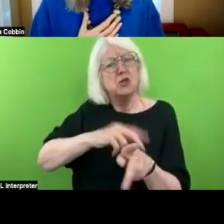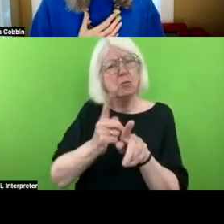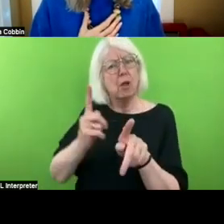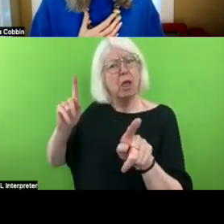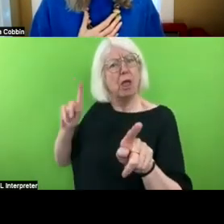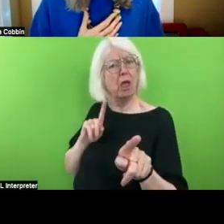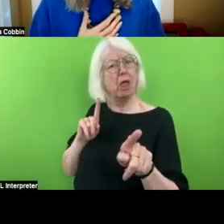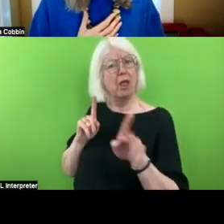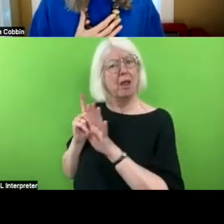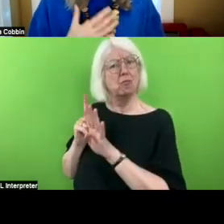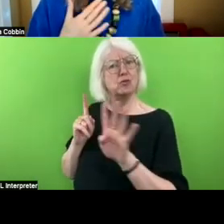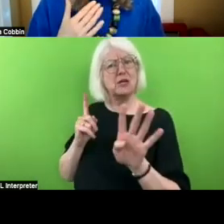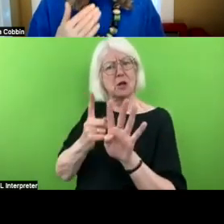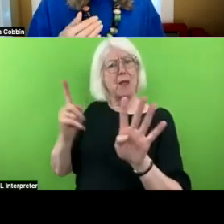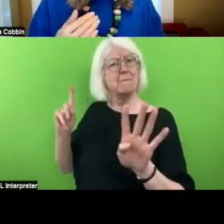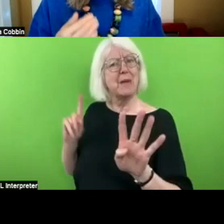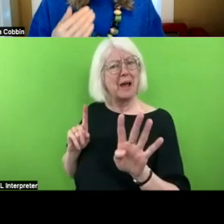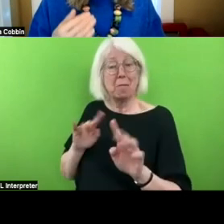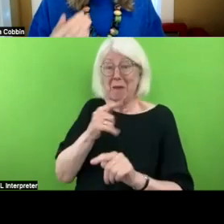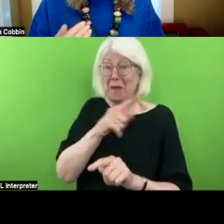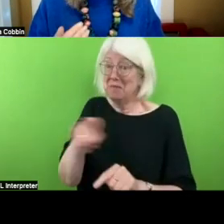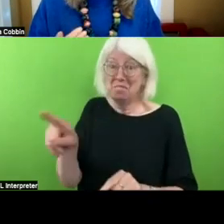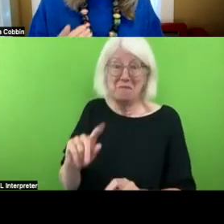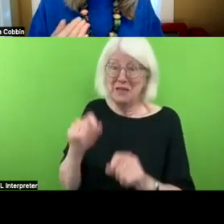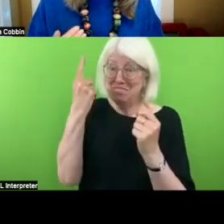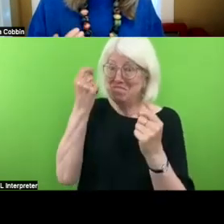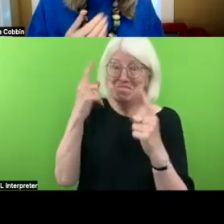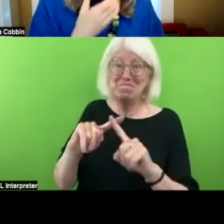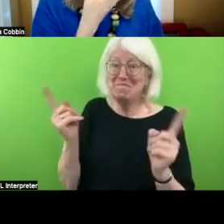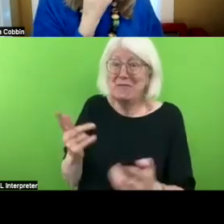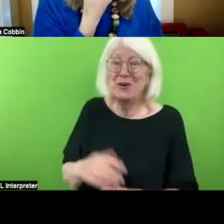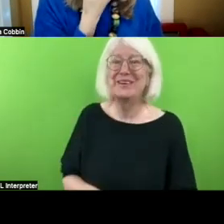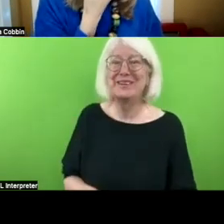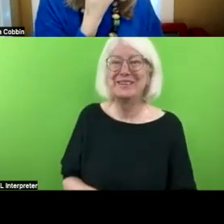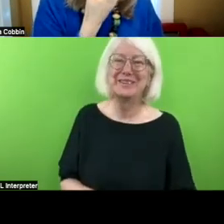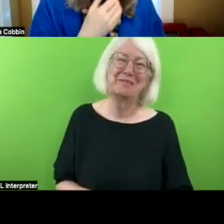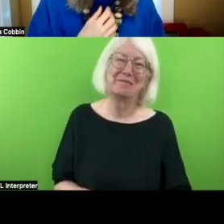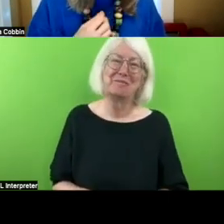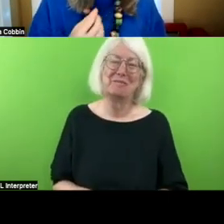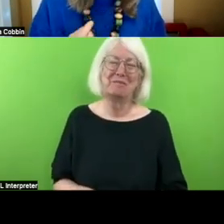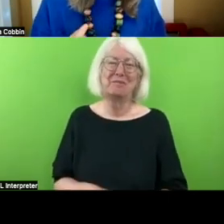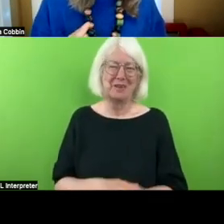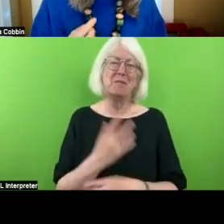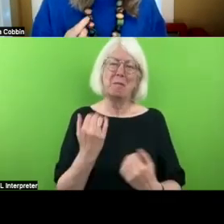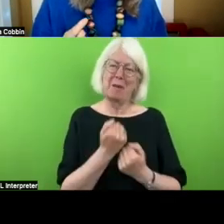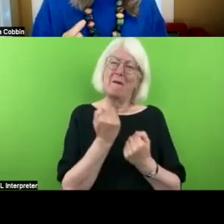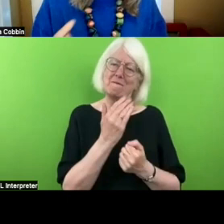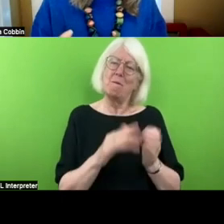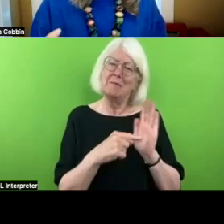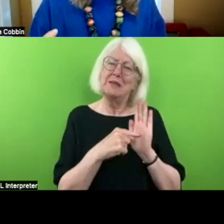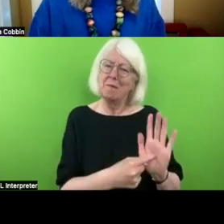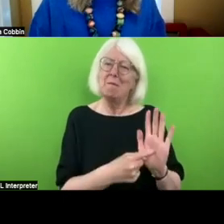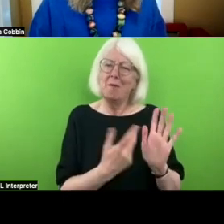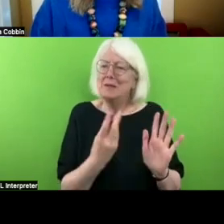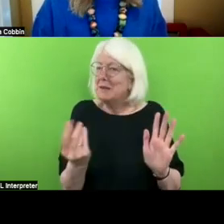symbol. And so there is power that comes from symbol, but actually sometimes that will